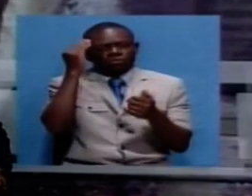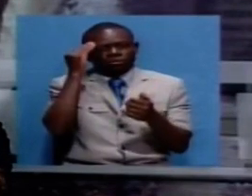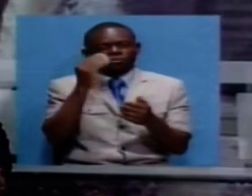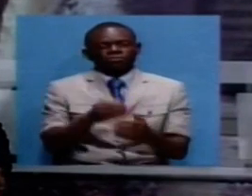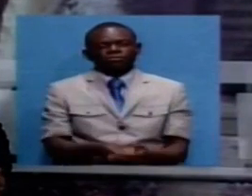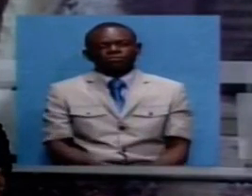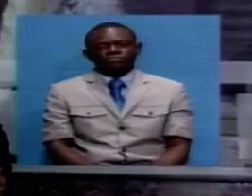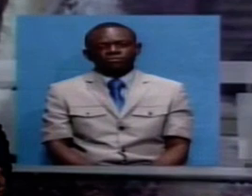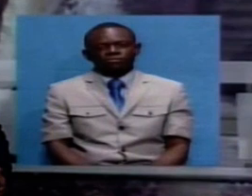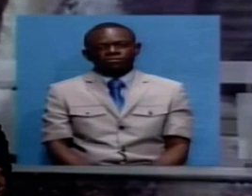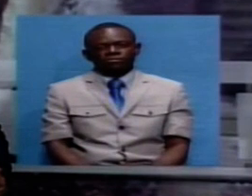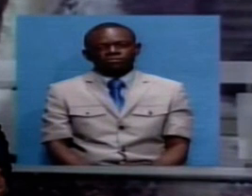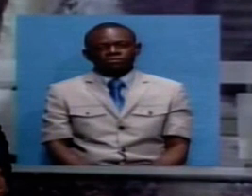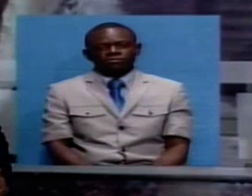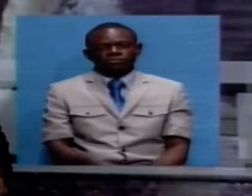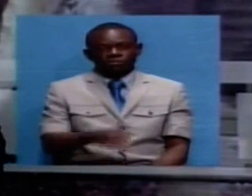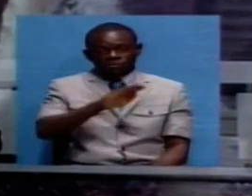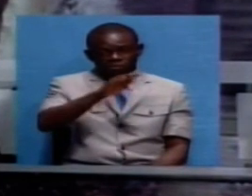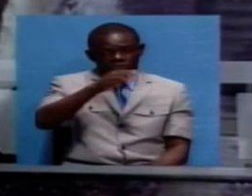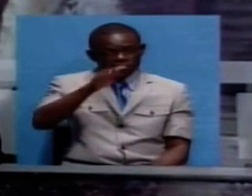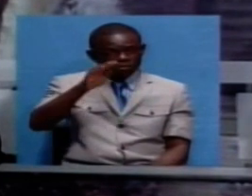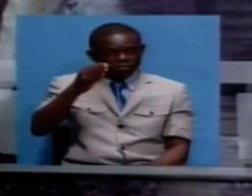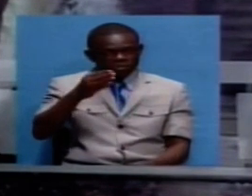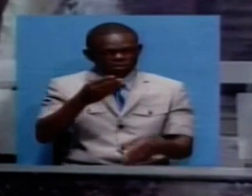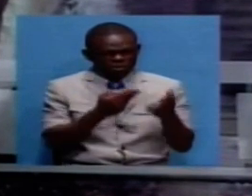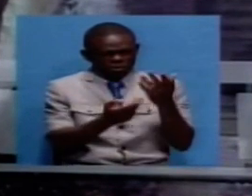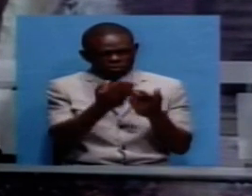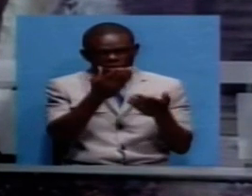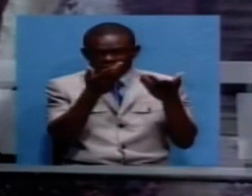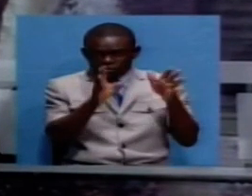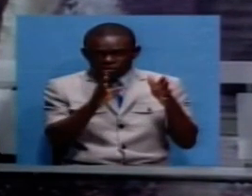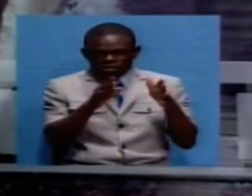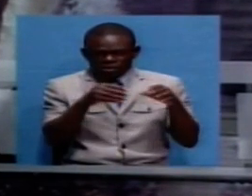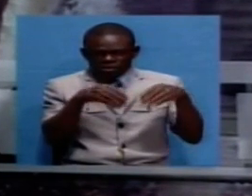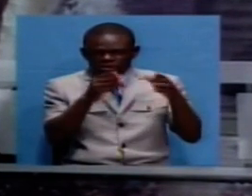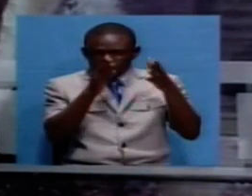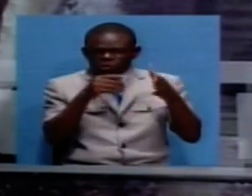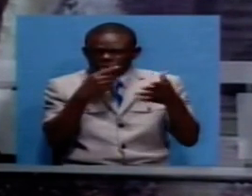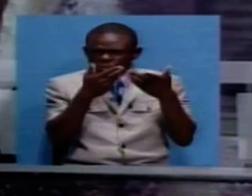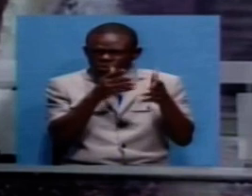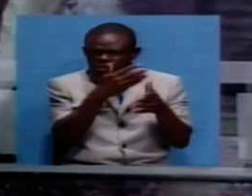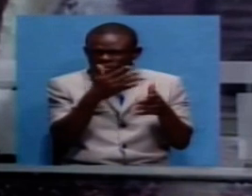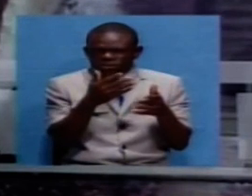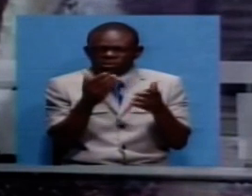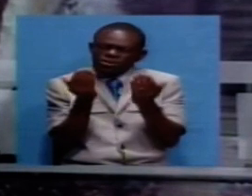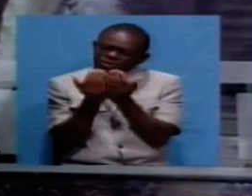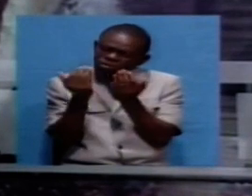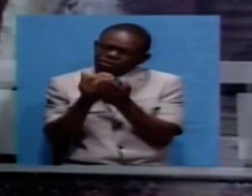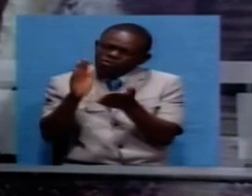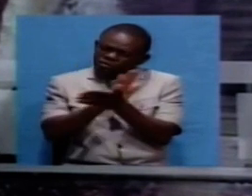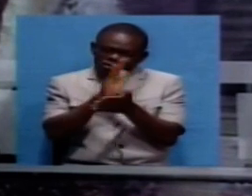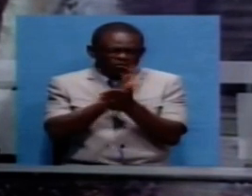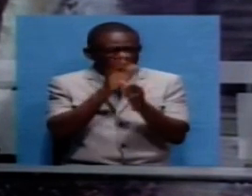now, traders affected by the city market inferno have called for quick rehabilitation of the trading facility to enable them